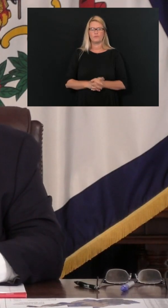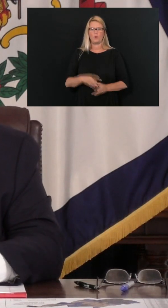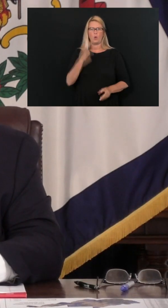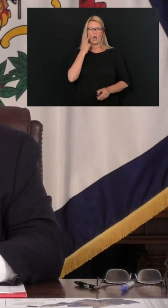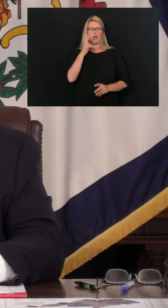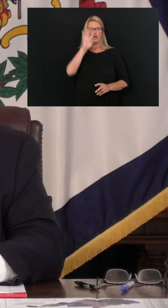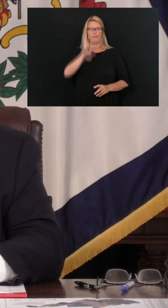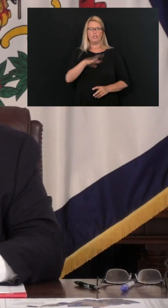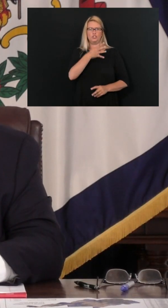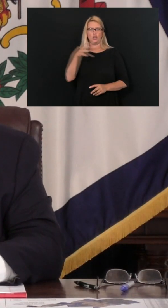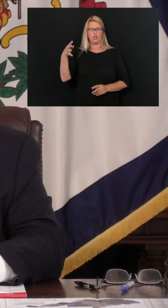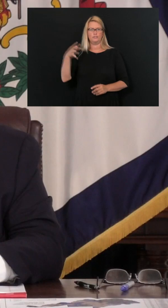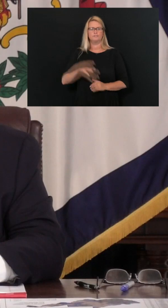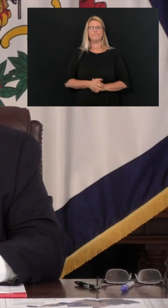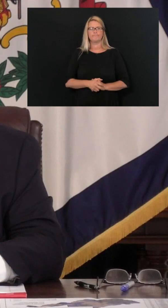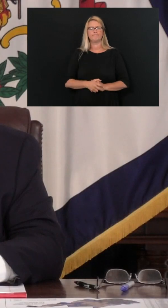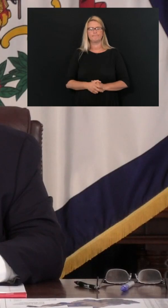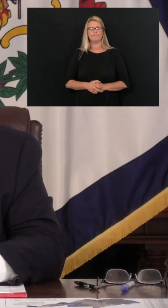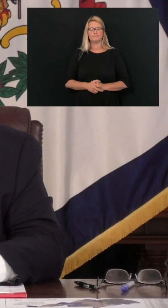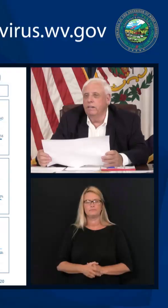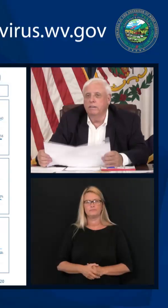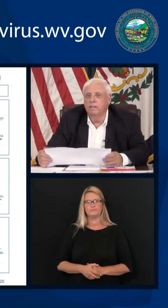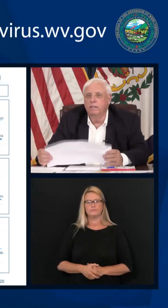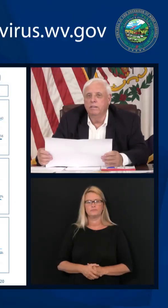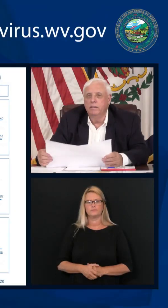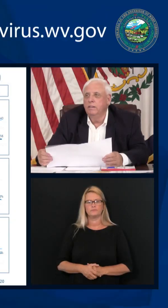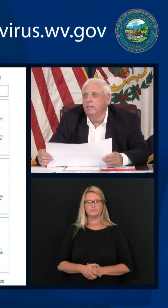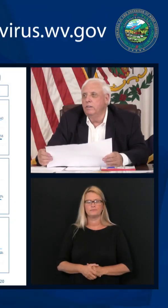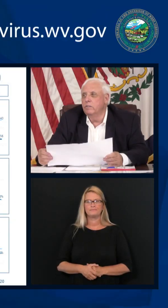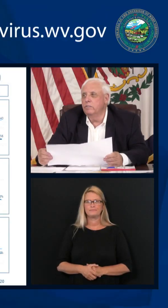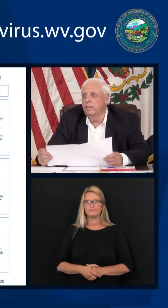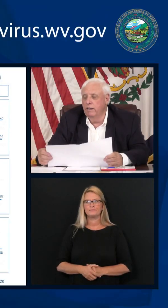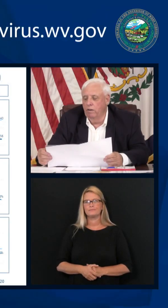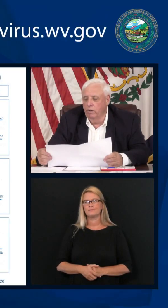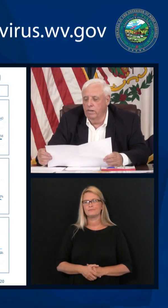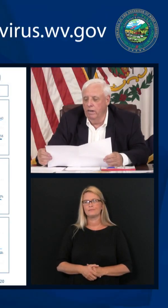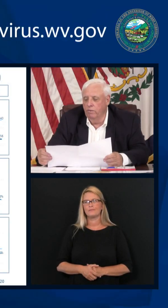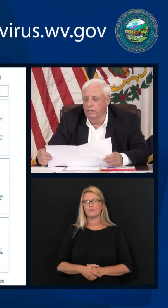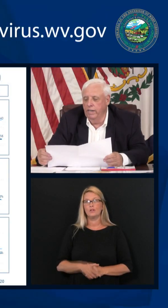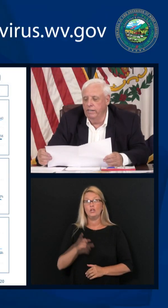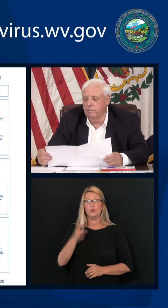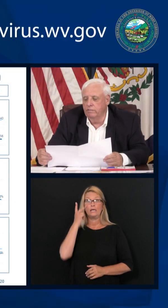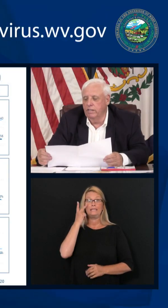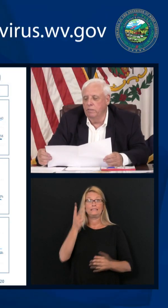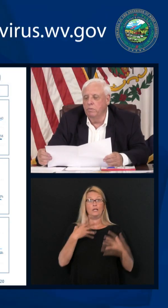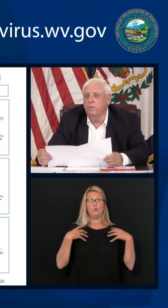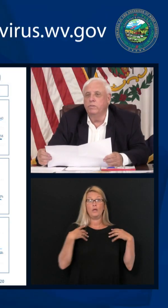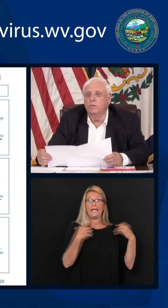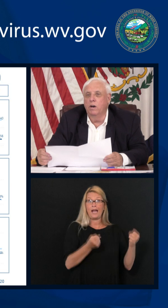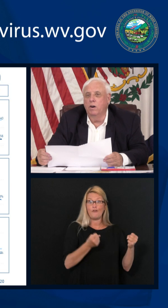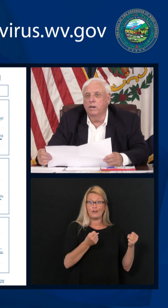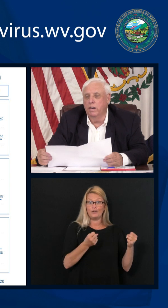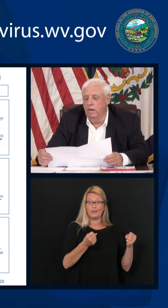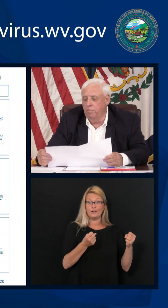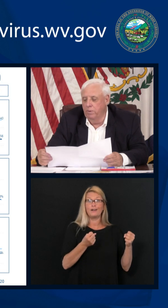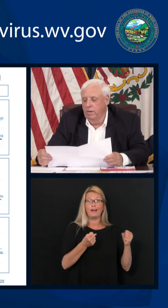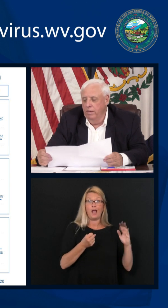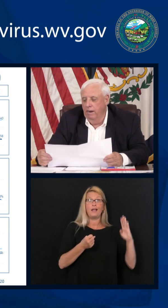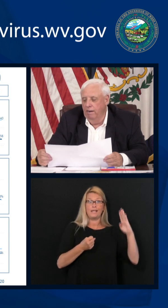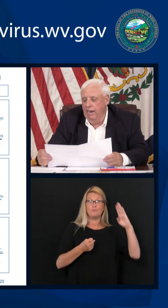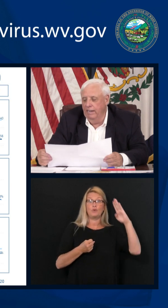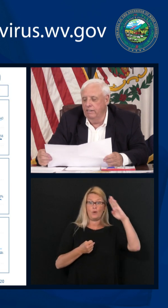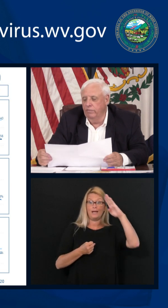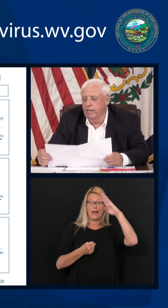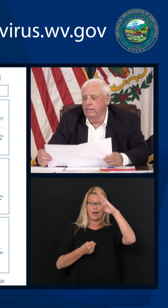charts here and everything, and you'll see that our recovered cases keep moving on up.